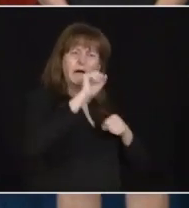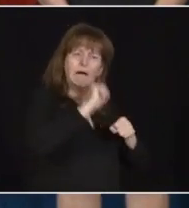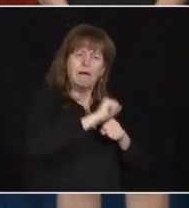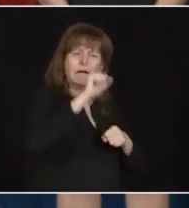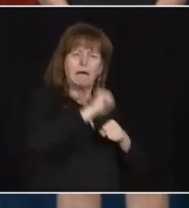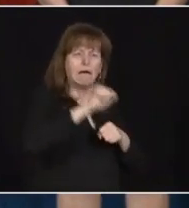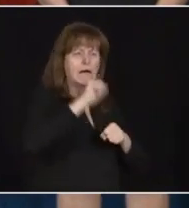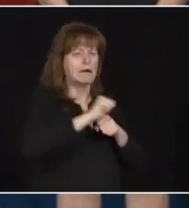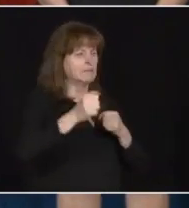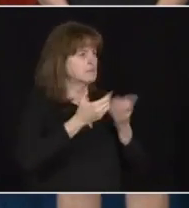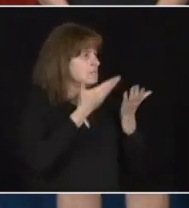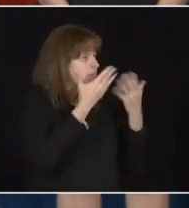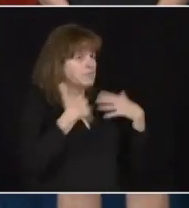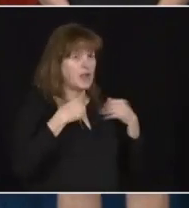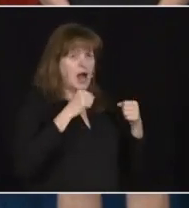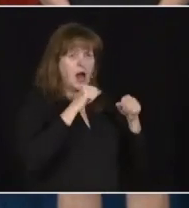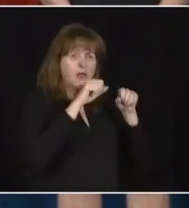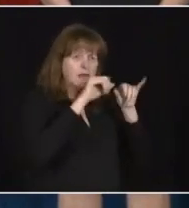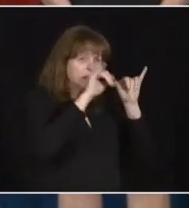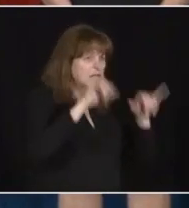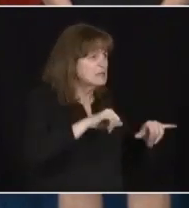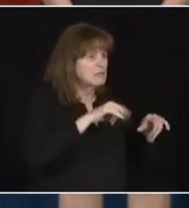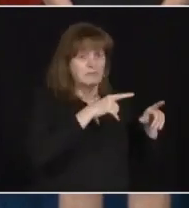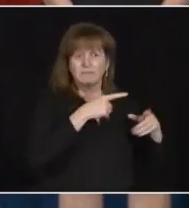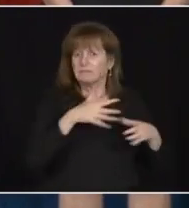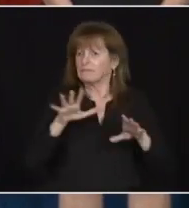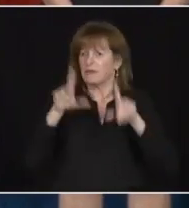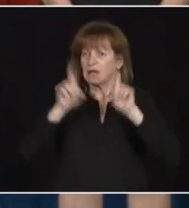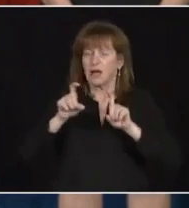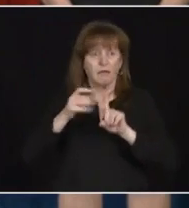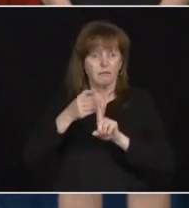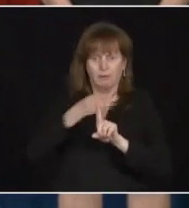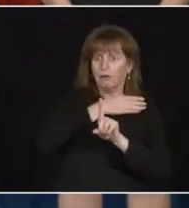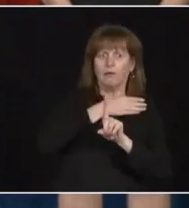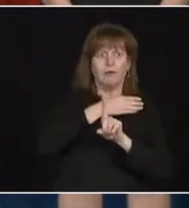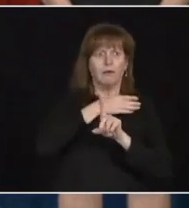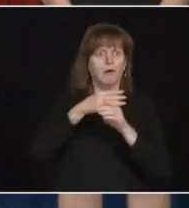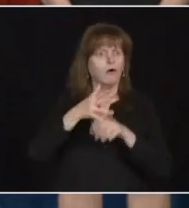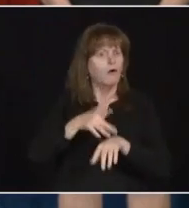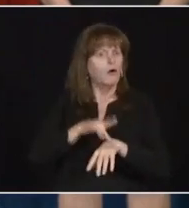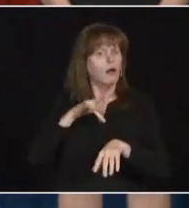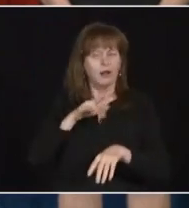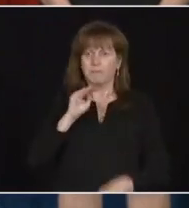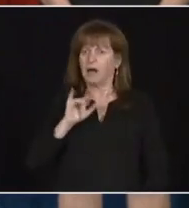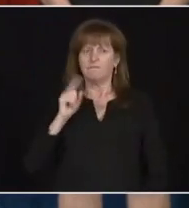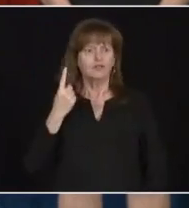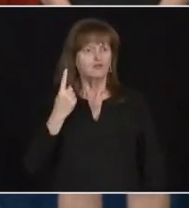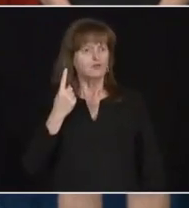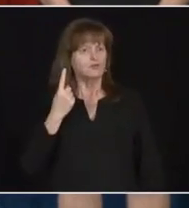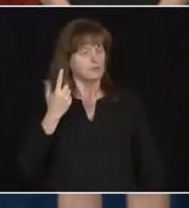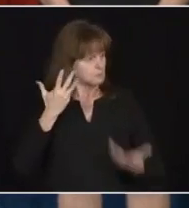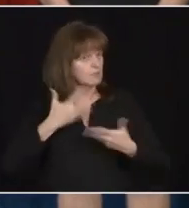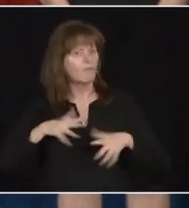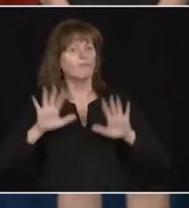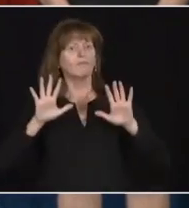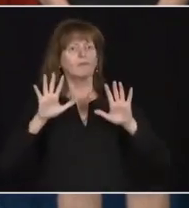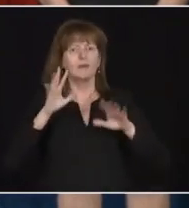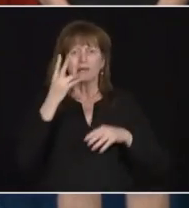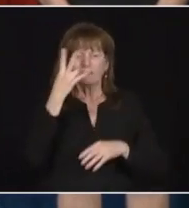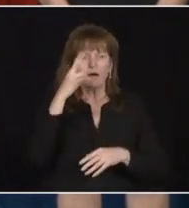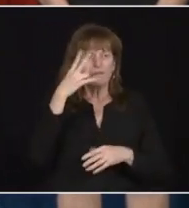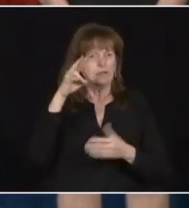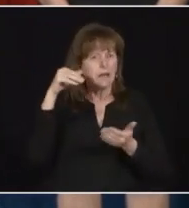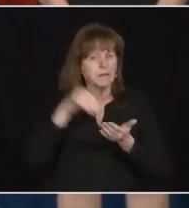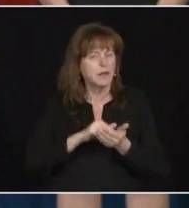we beat that target. And just over 20 days later, by May the 1st, we hit 17,000 tests a